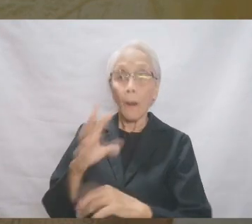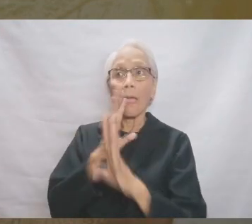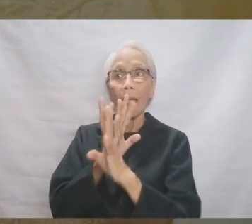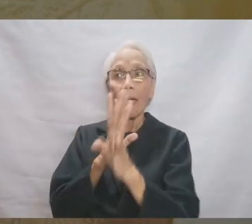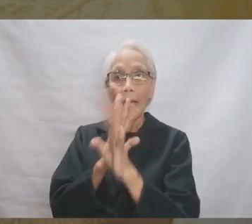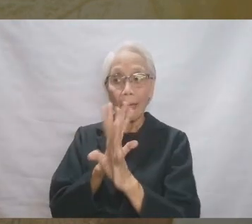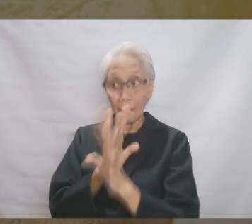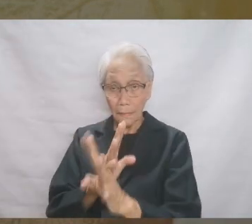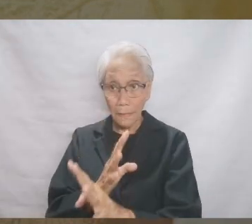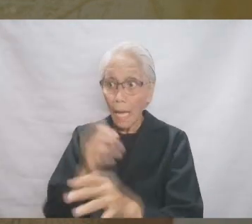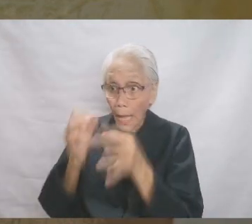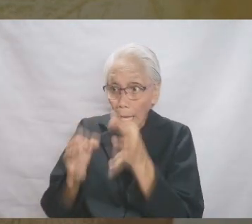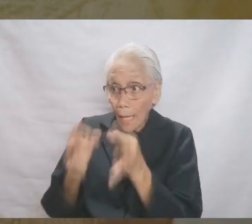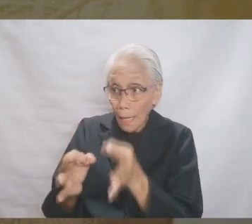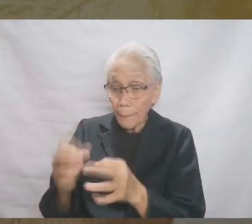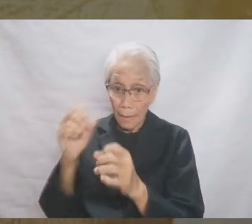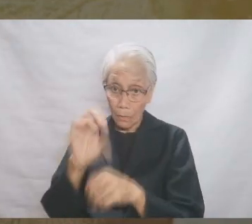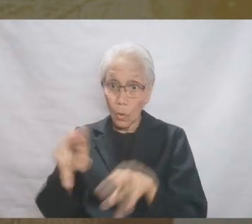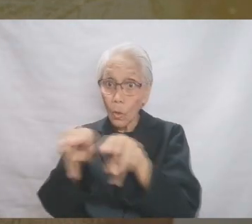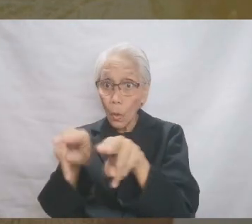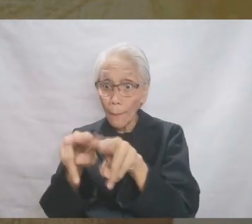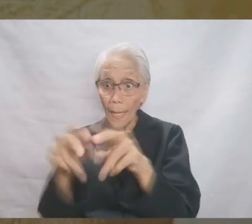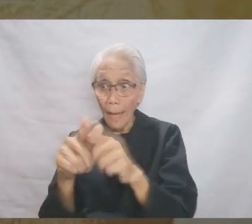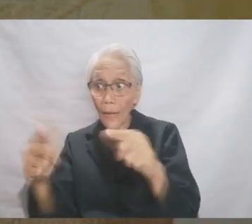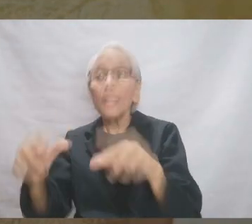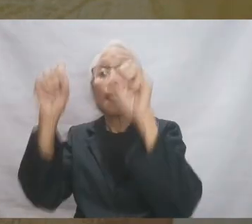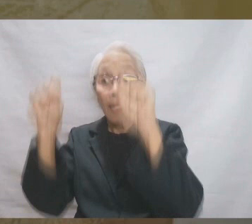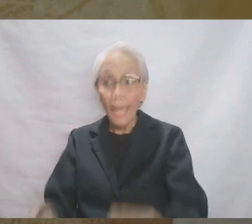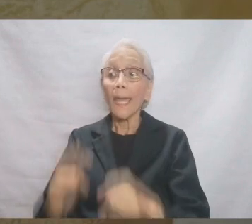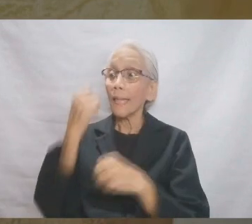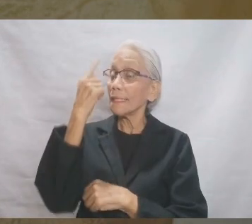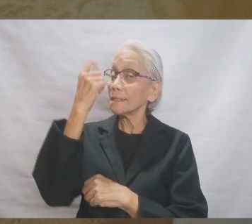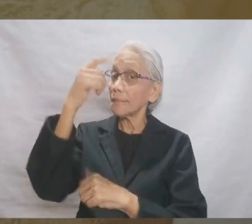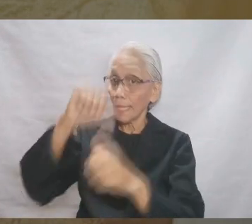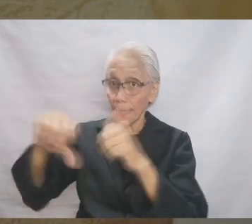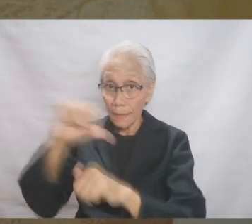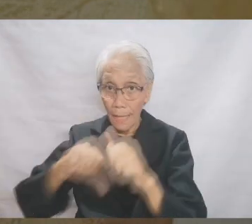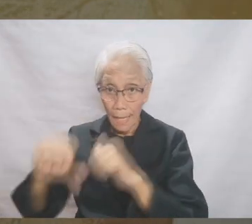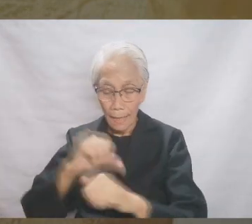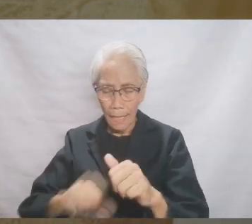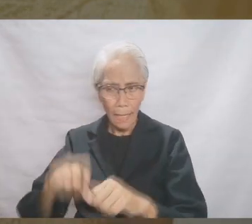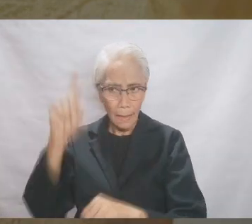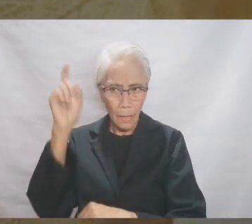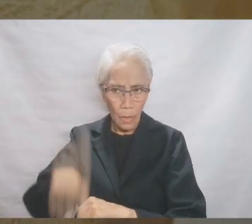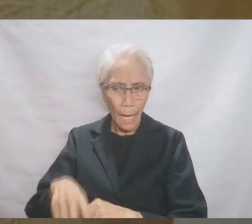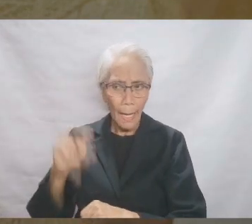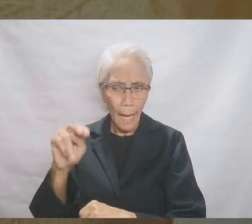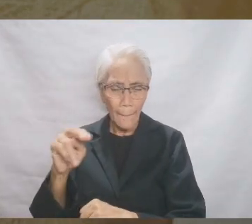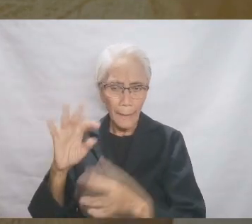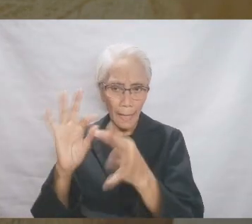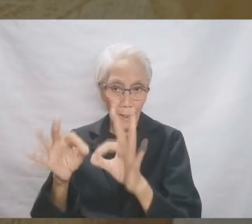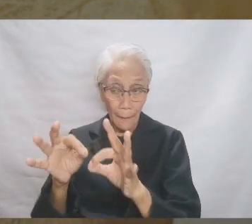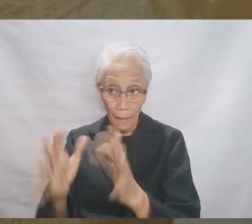ka na narinig ng iba kung sa normal na lingwahe mo ay magkakaintindihan na kayo at hindi na kailangan